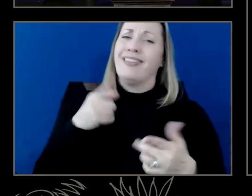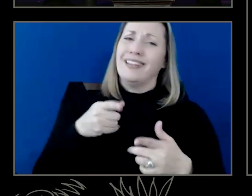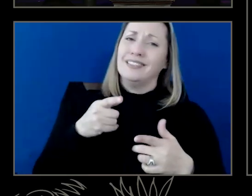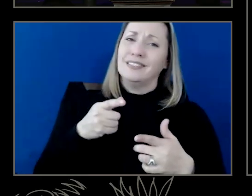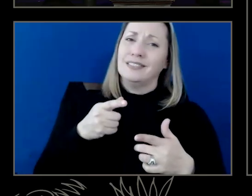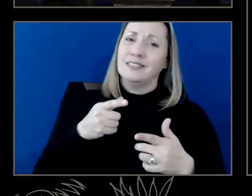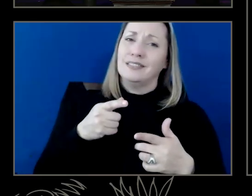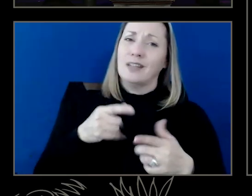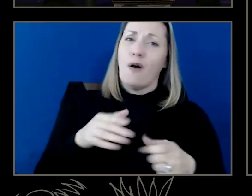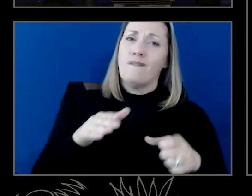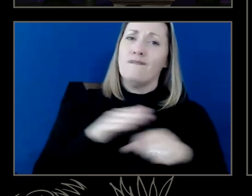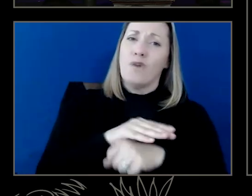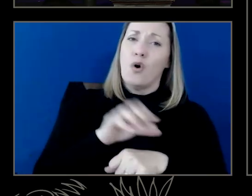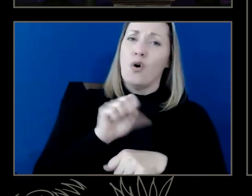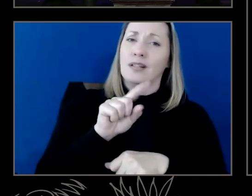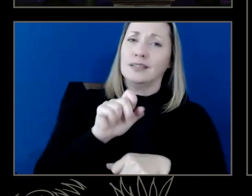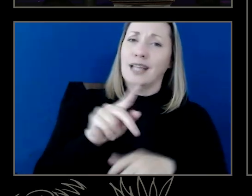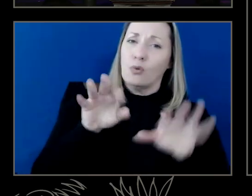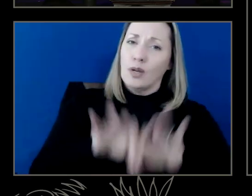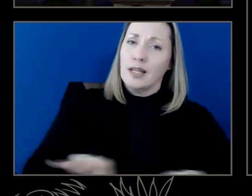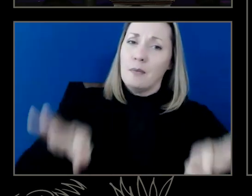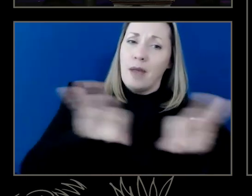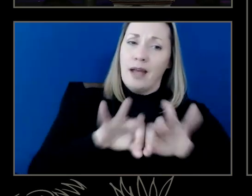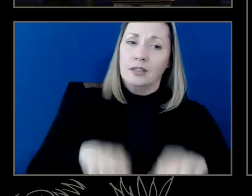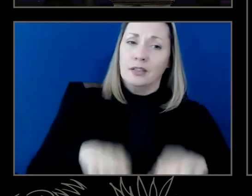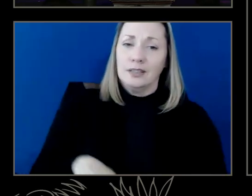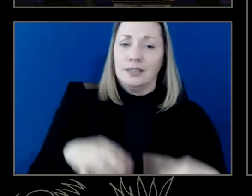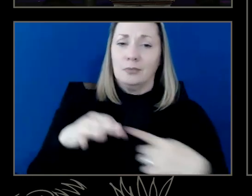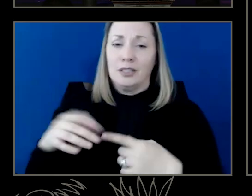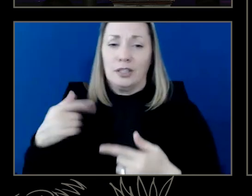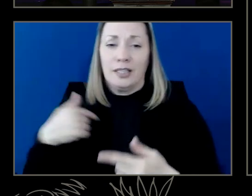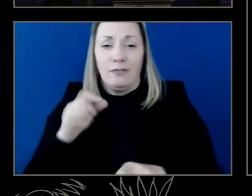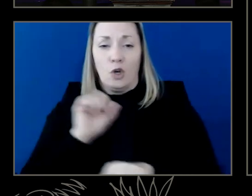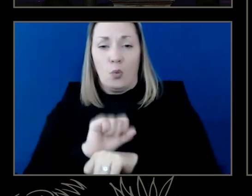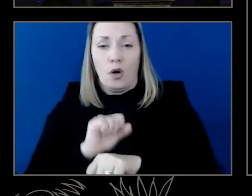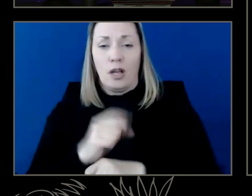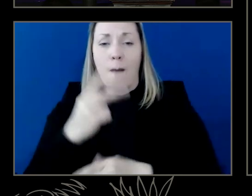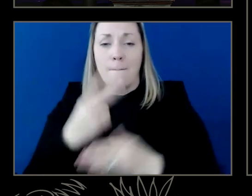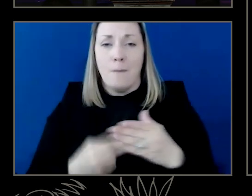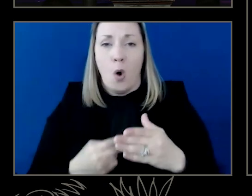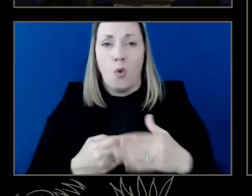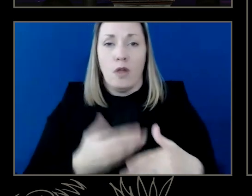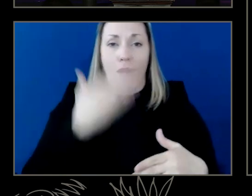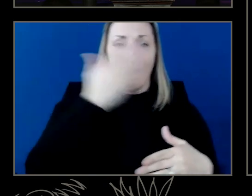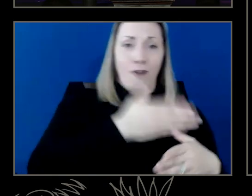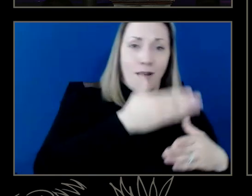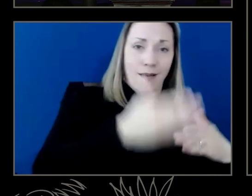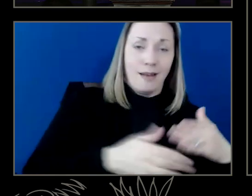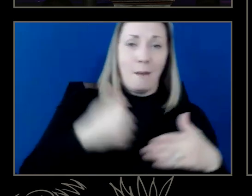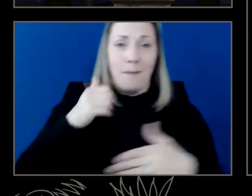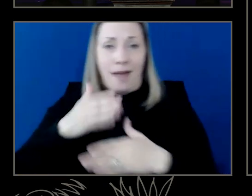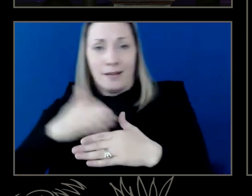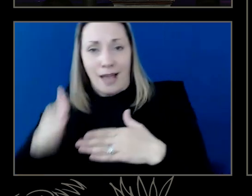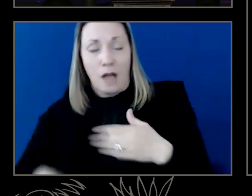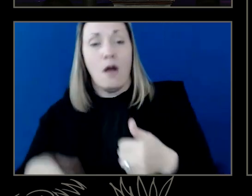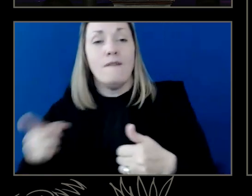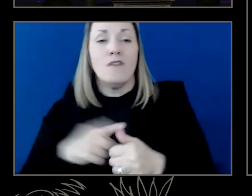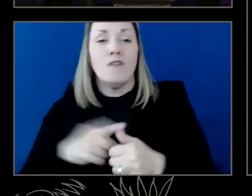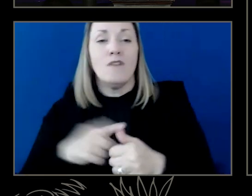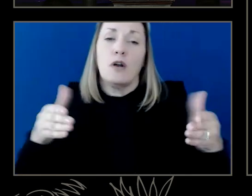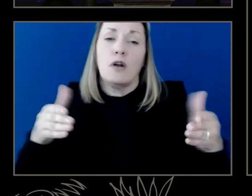especially if you are working across both frontend and backend. First, you can spin your